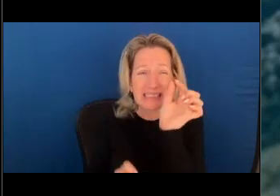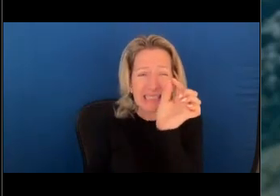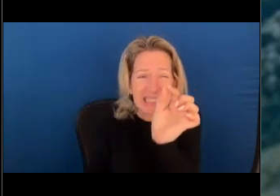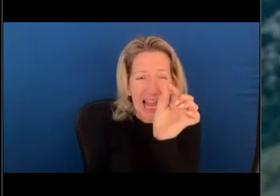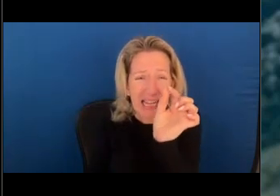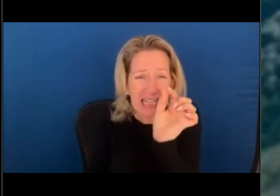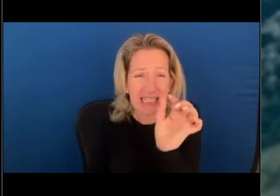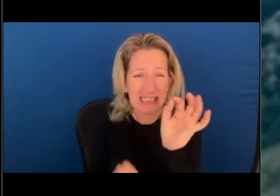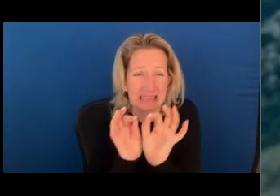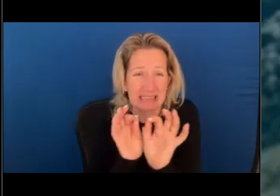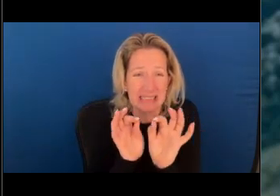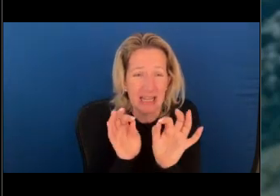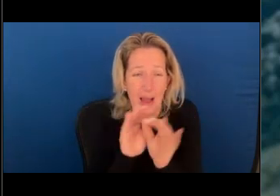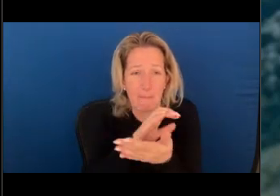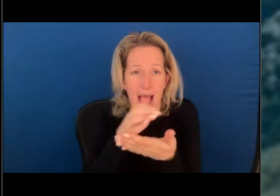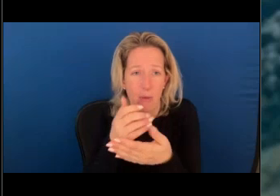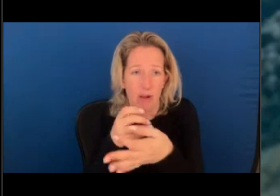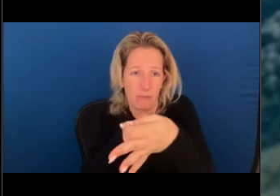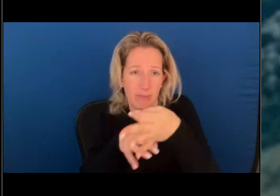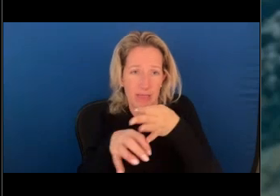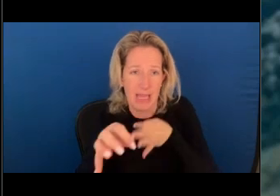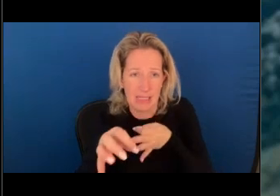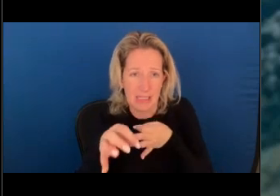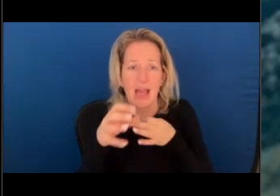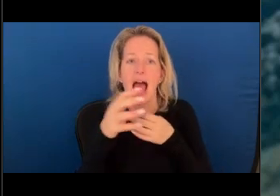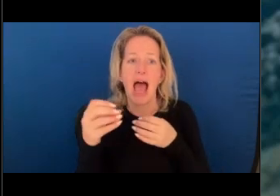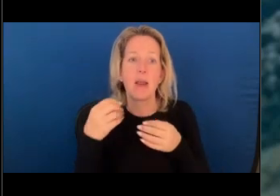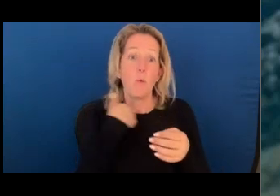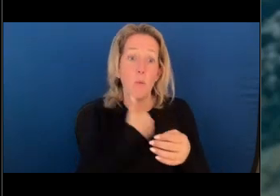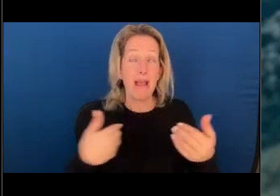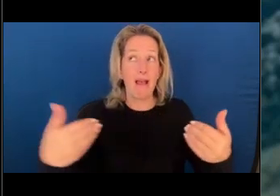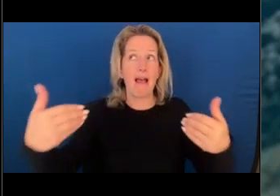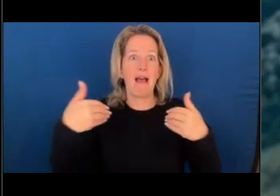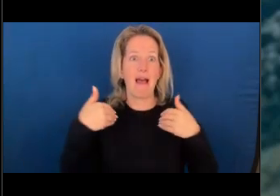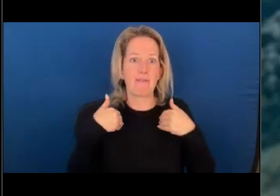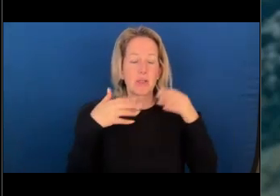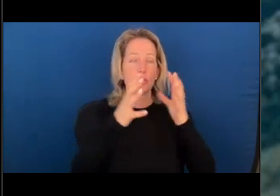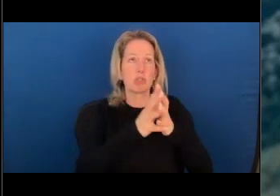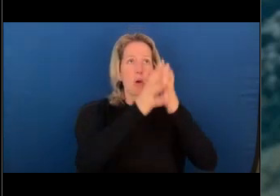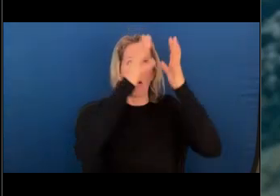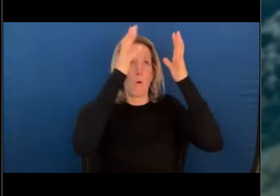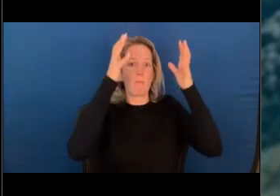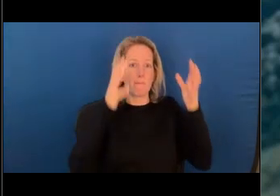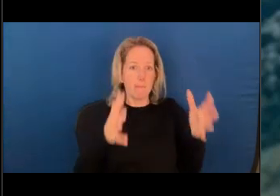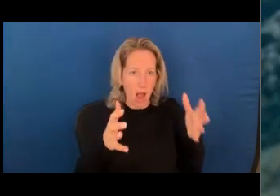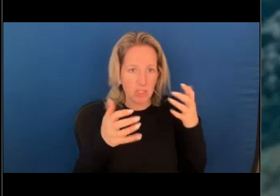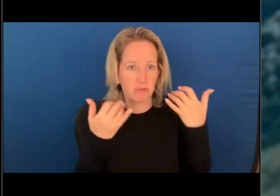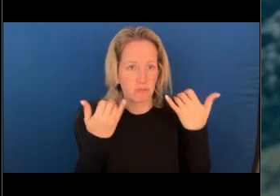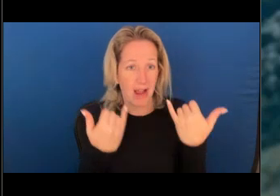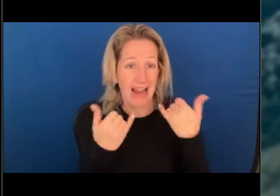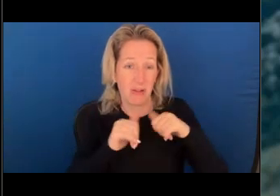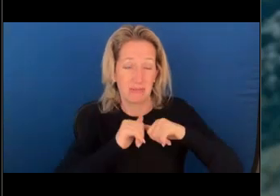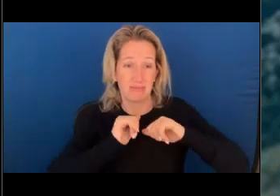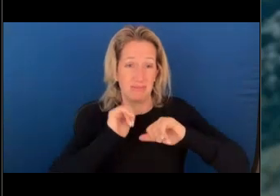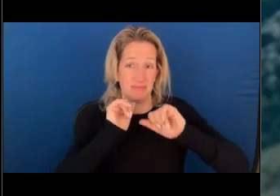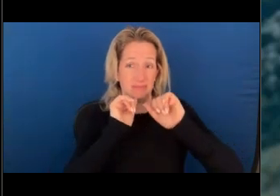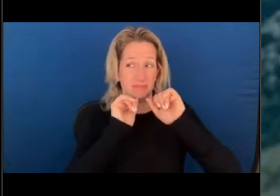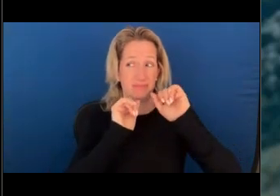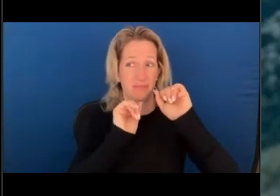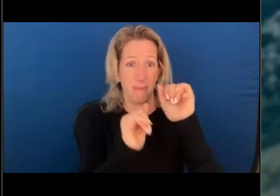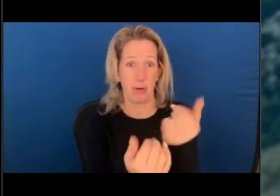amount that we're replacing. And we have so much that we're sending to burn now. I don't know of